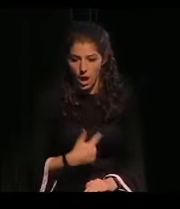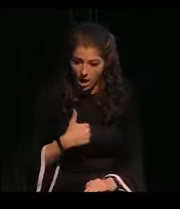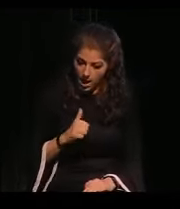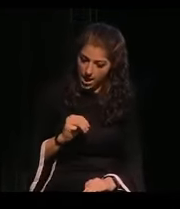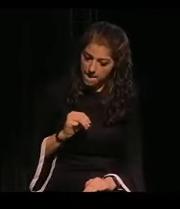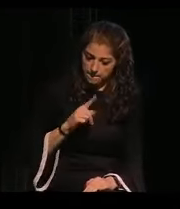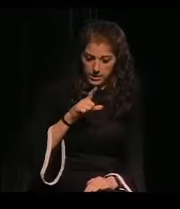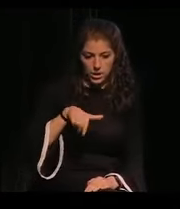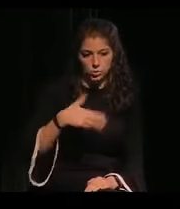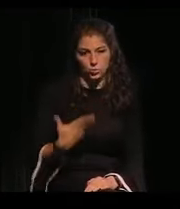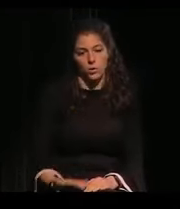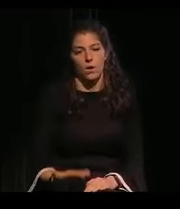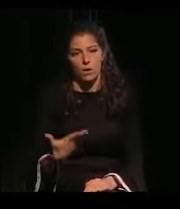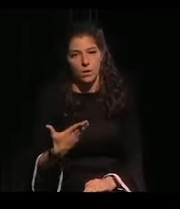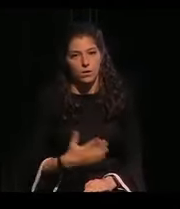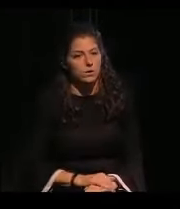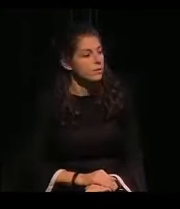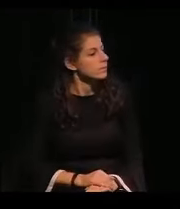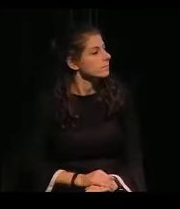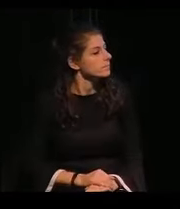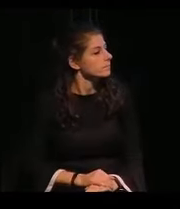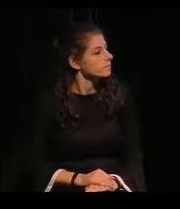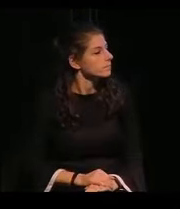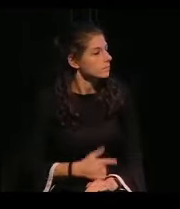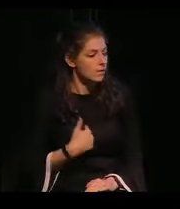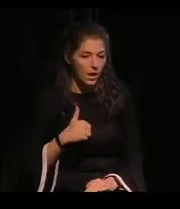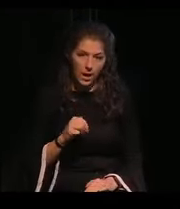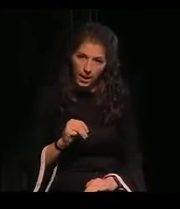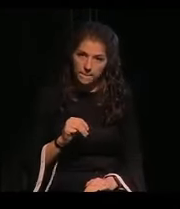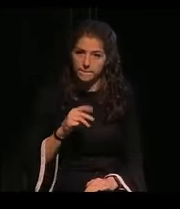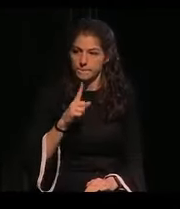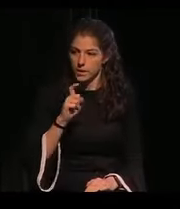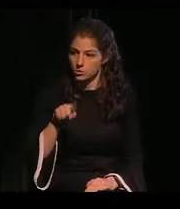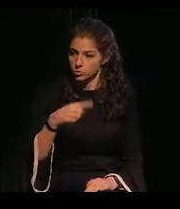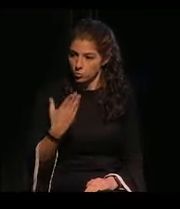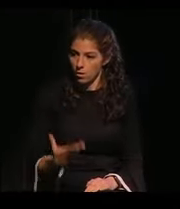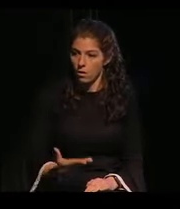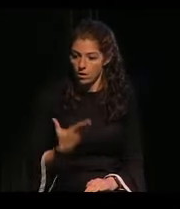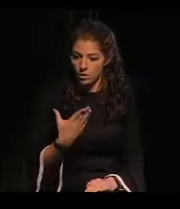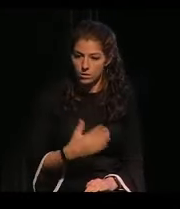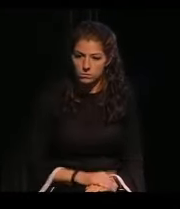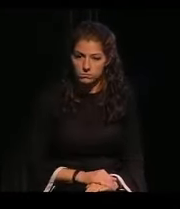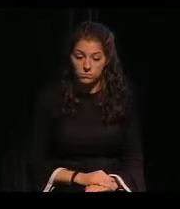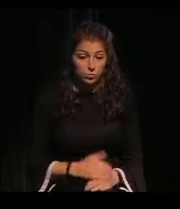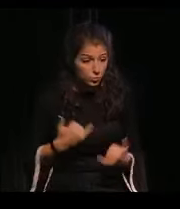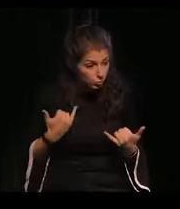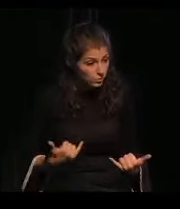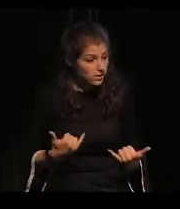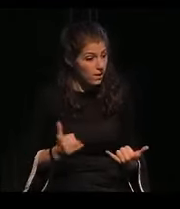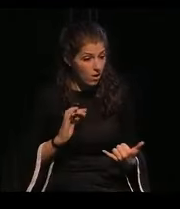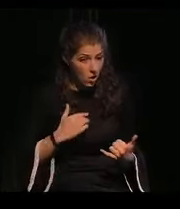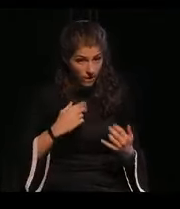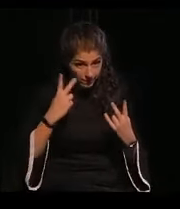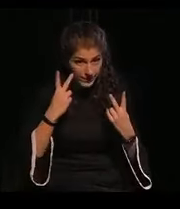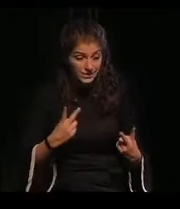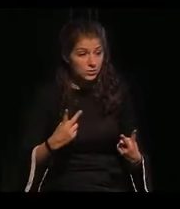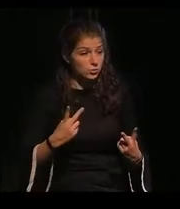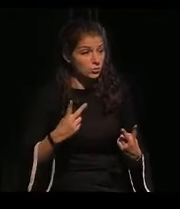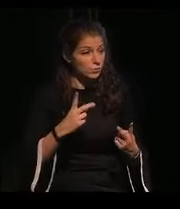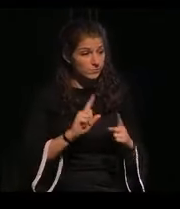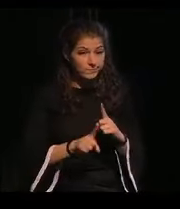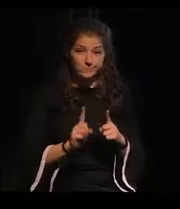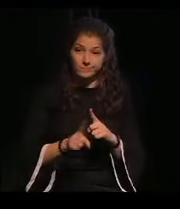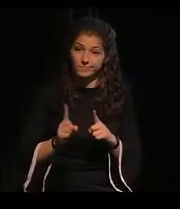am because you are. I am because you are. Today, our visit to the transitional